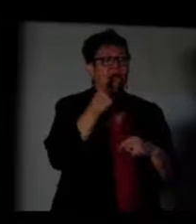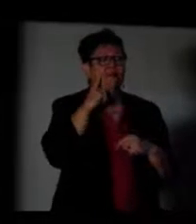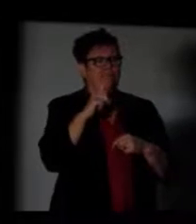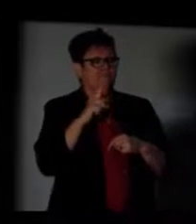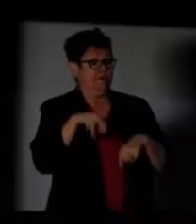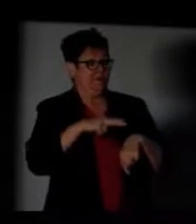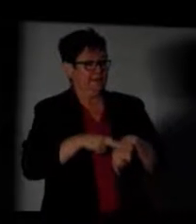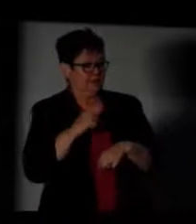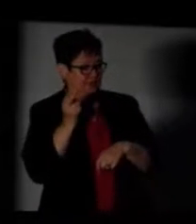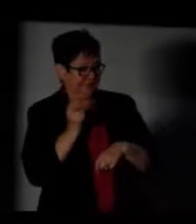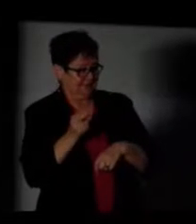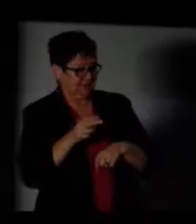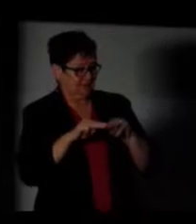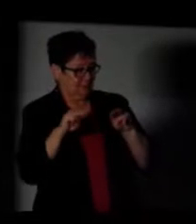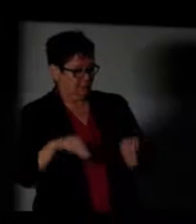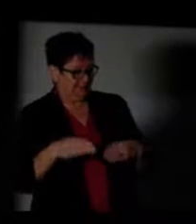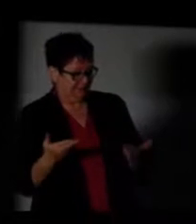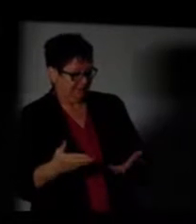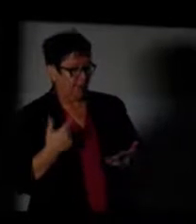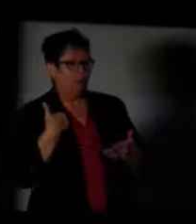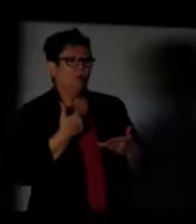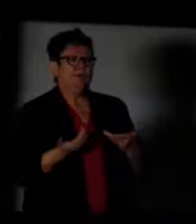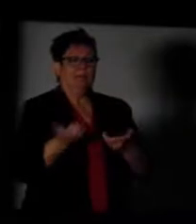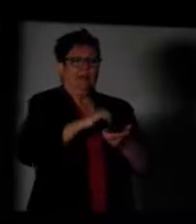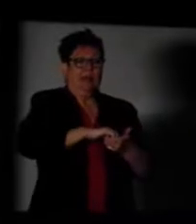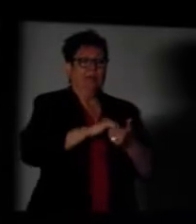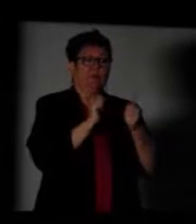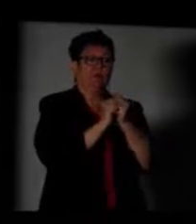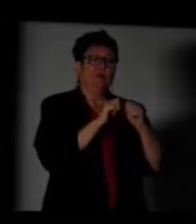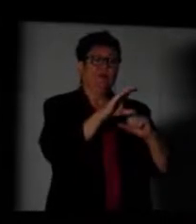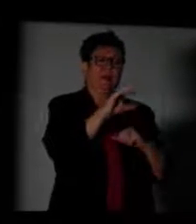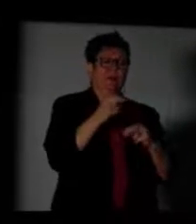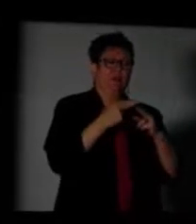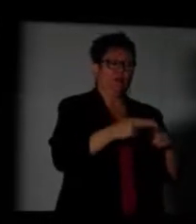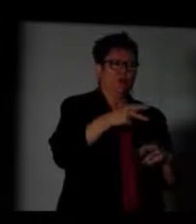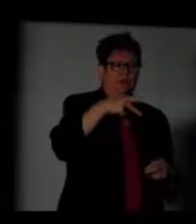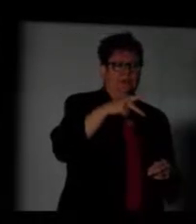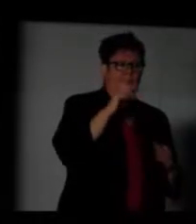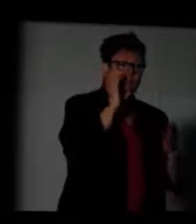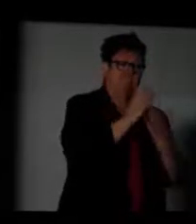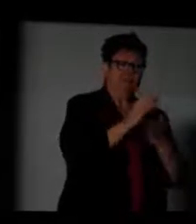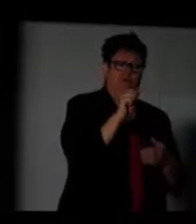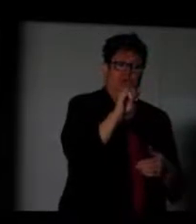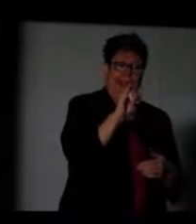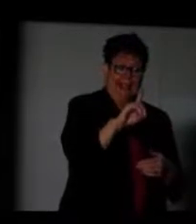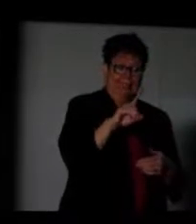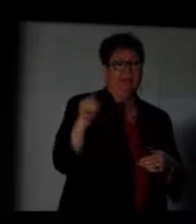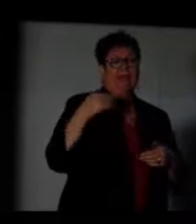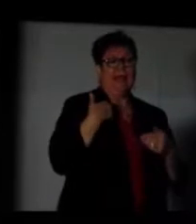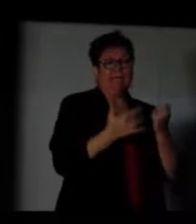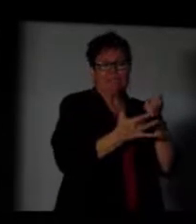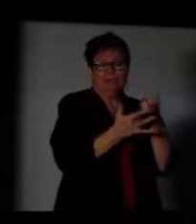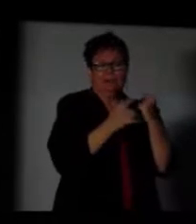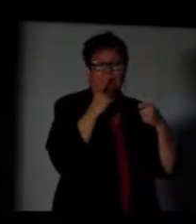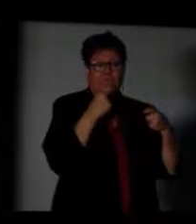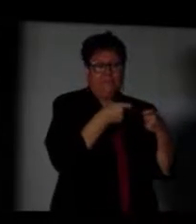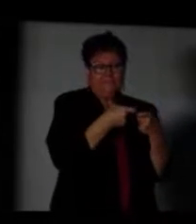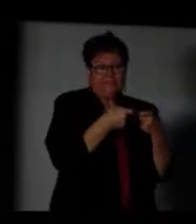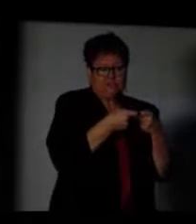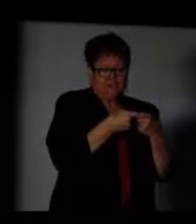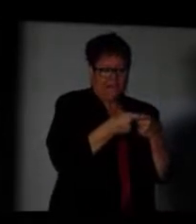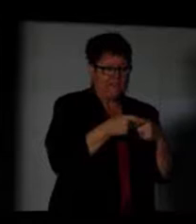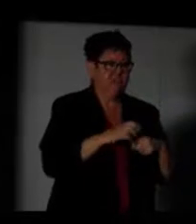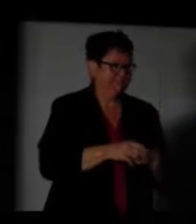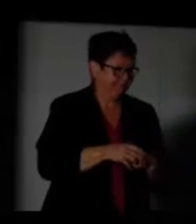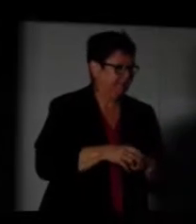been collaborating with a company called Picturae, who have really developed a technique for digitizing herbarium sheets.